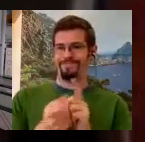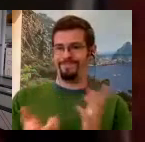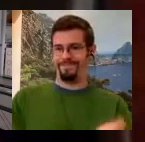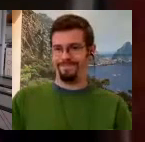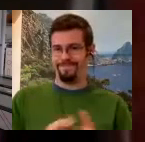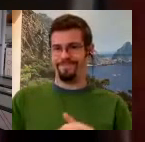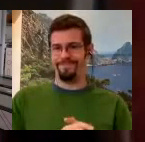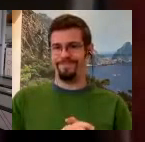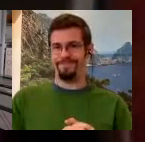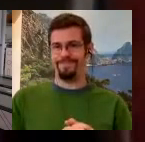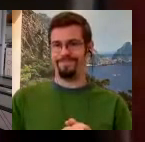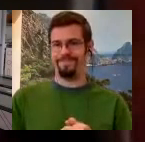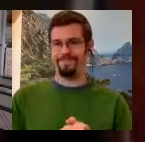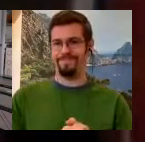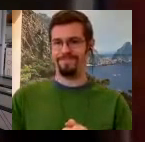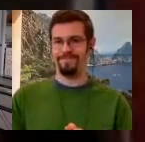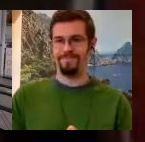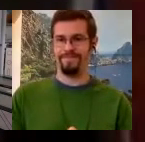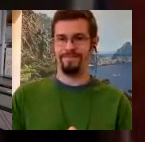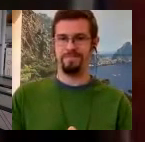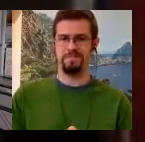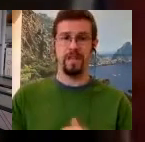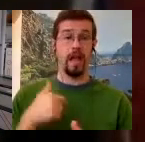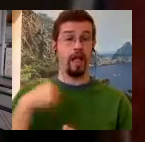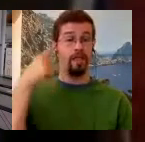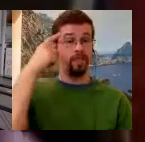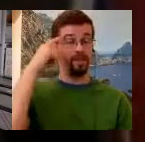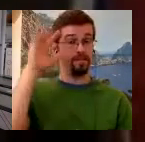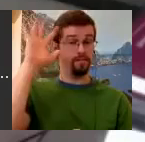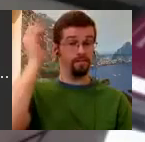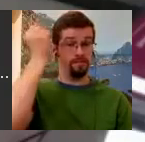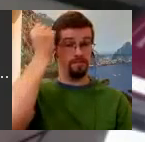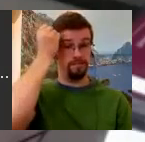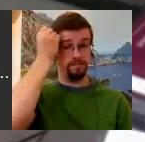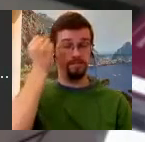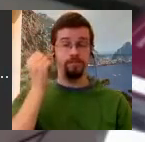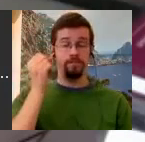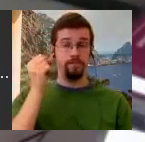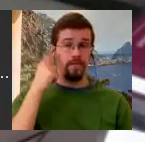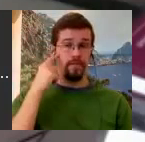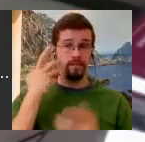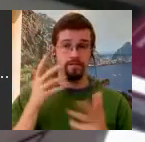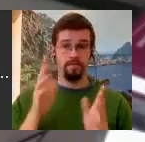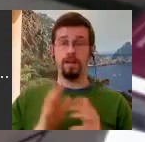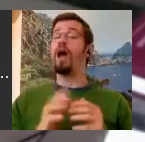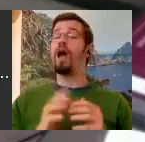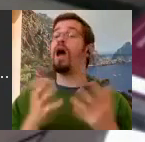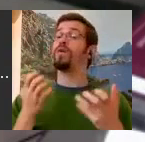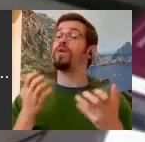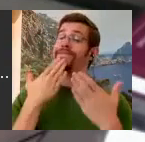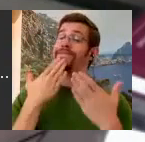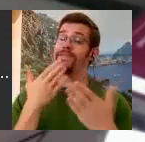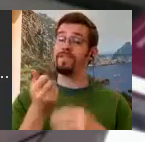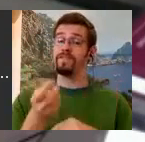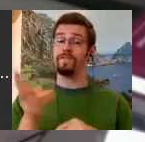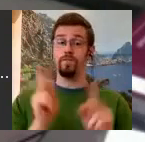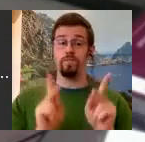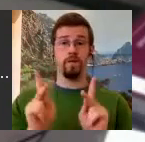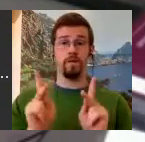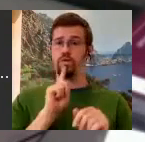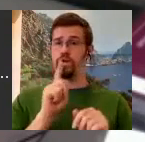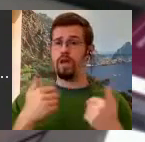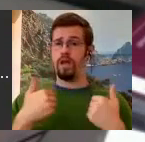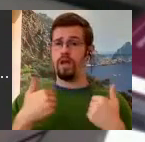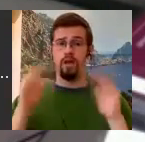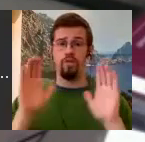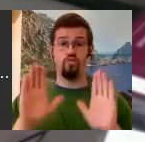All right, that looks like it for the questions. Okay, well, I also want to thank some people who had some wonderful